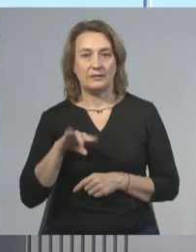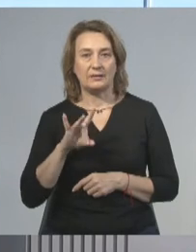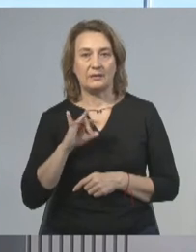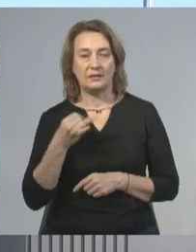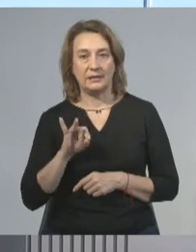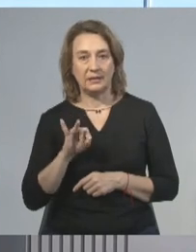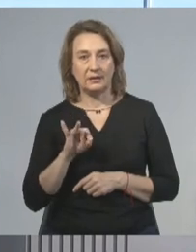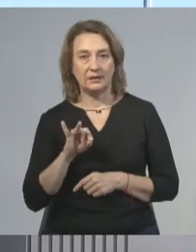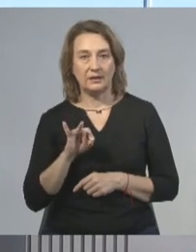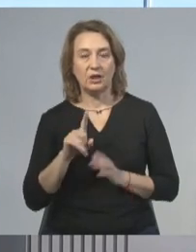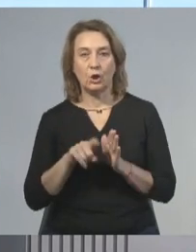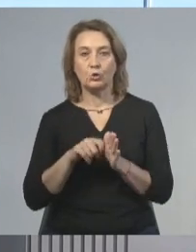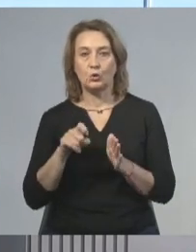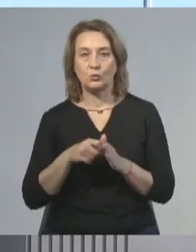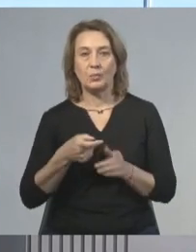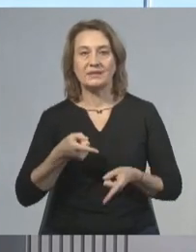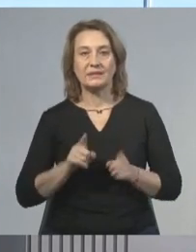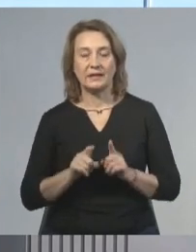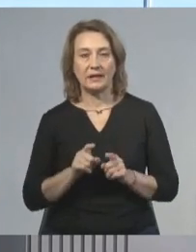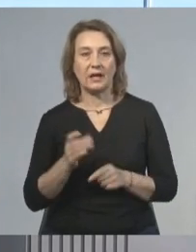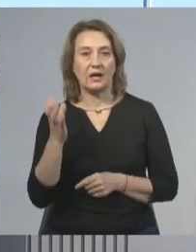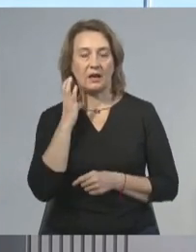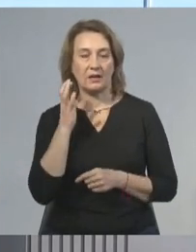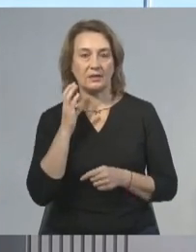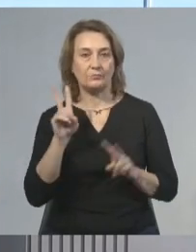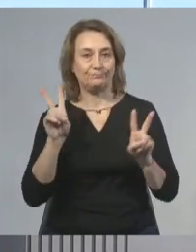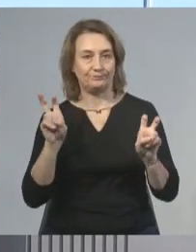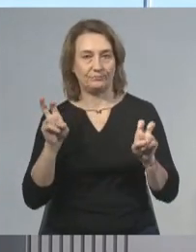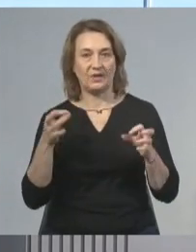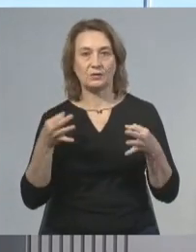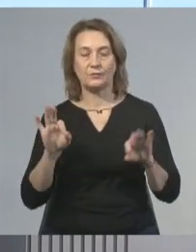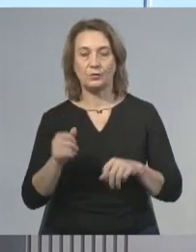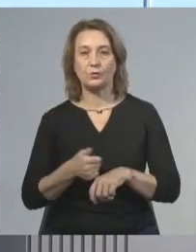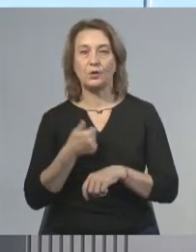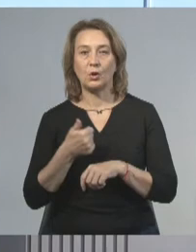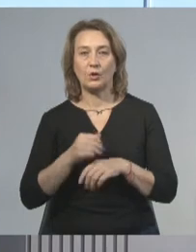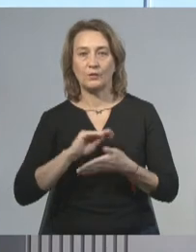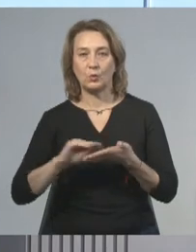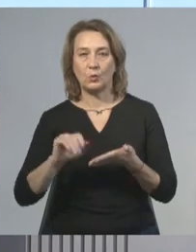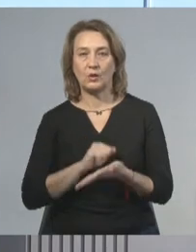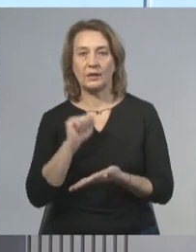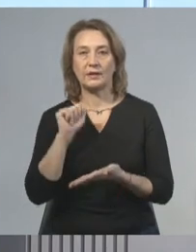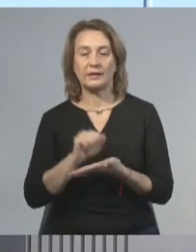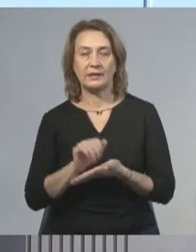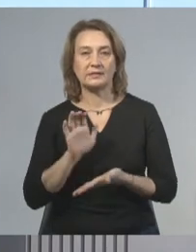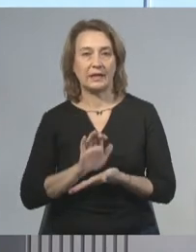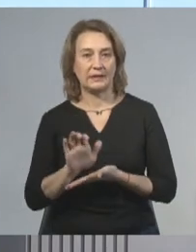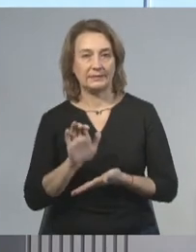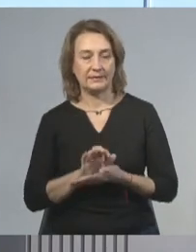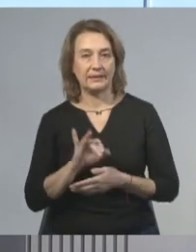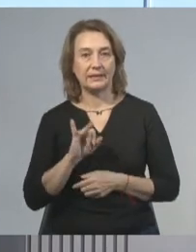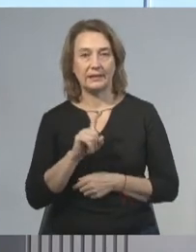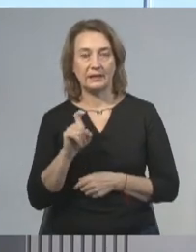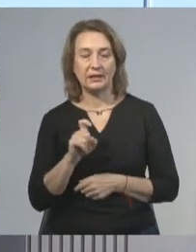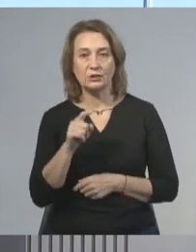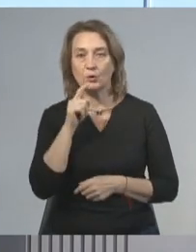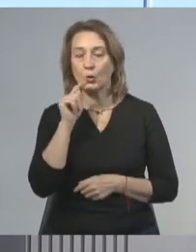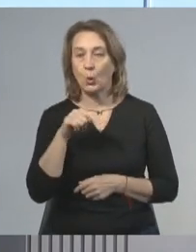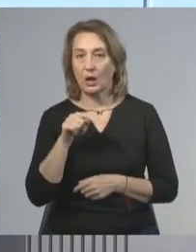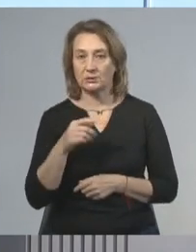journalist of the dunbar's reality program on radios for buddha and editor-in-chief of luhansk media arana